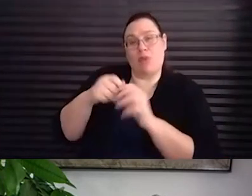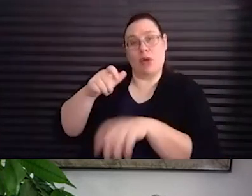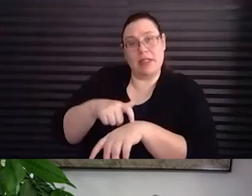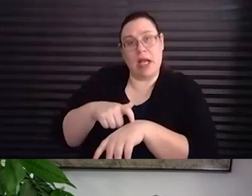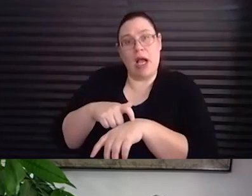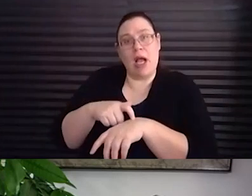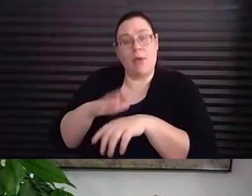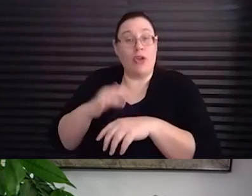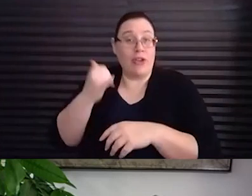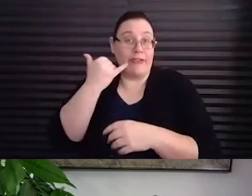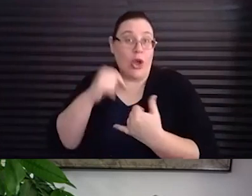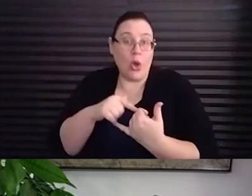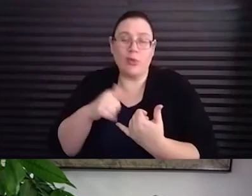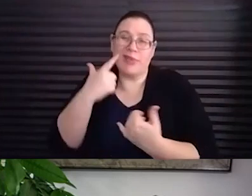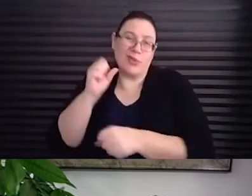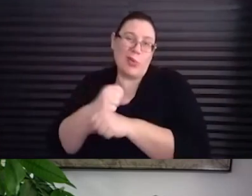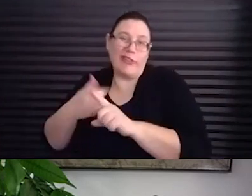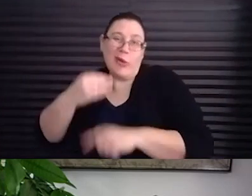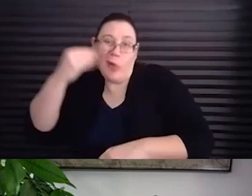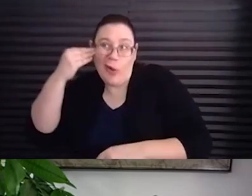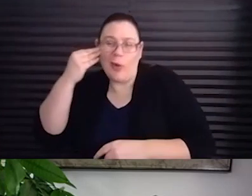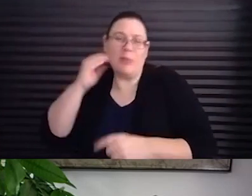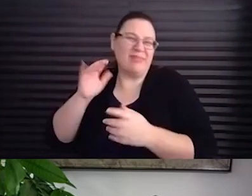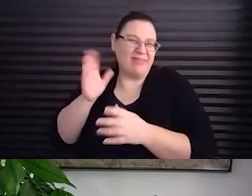on their phones, just working at home and being at home,